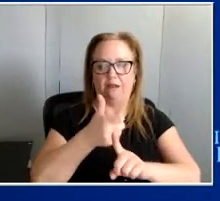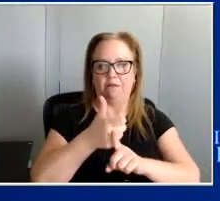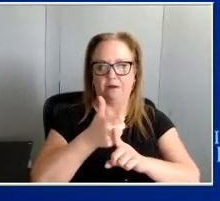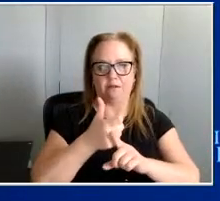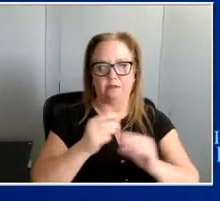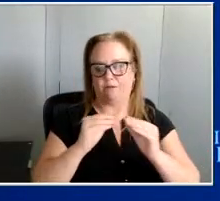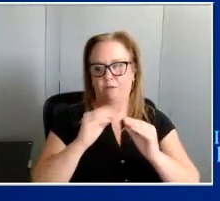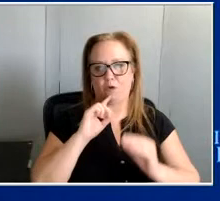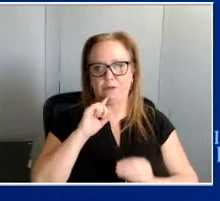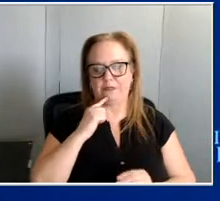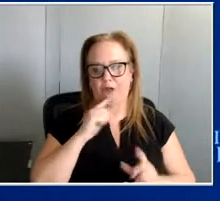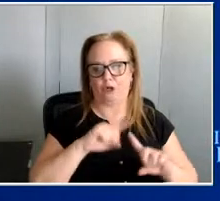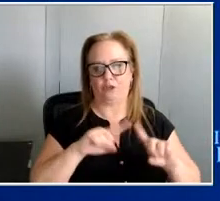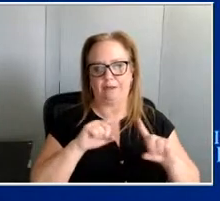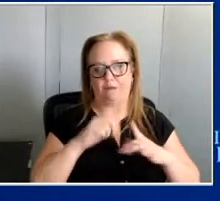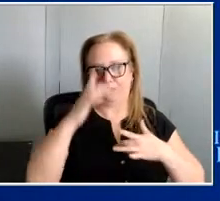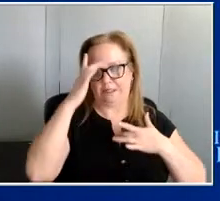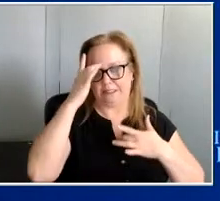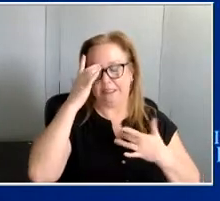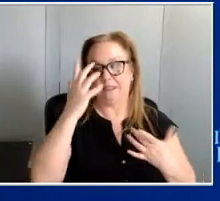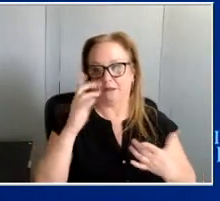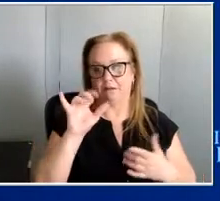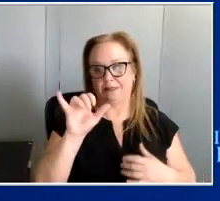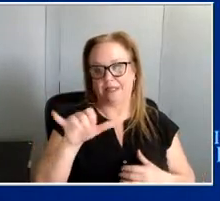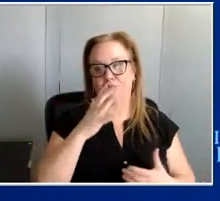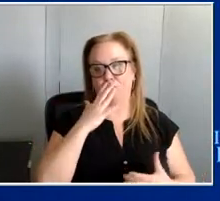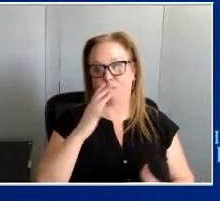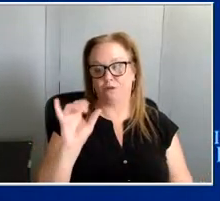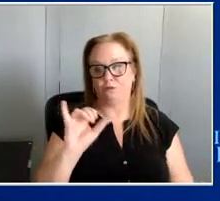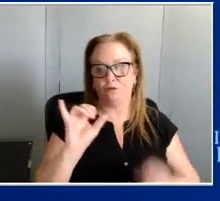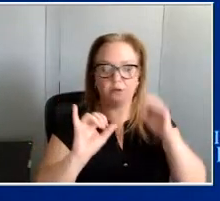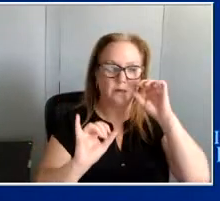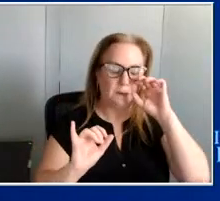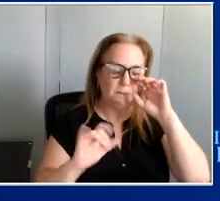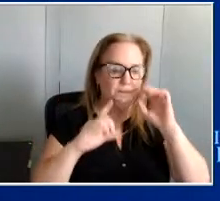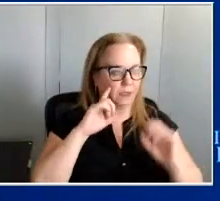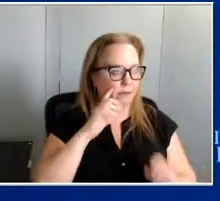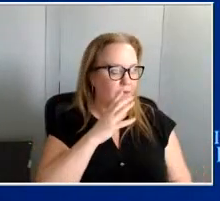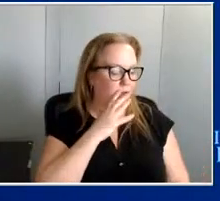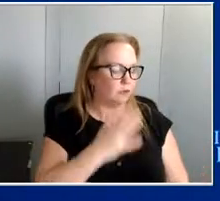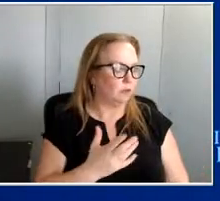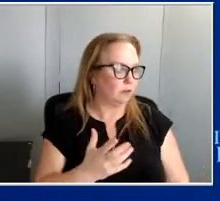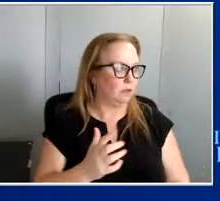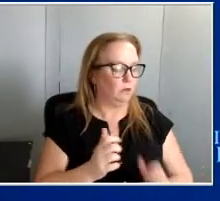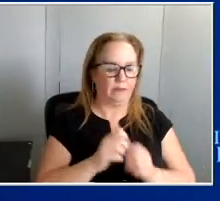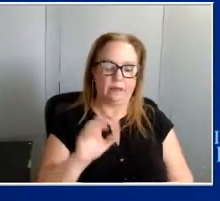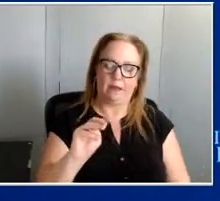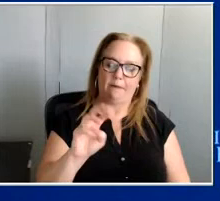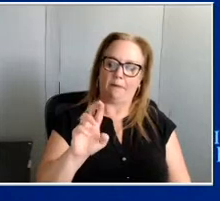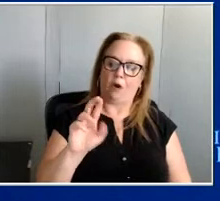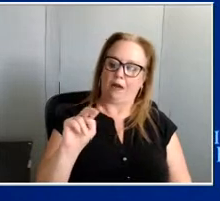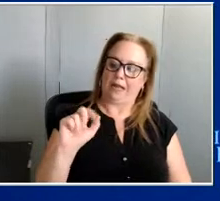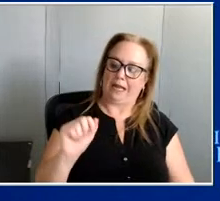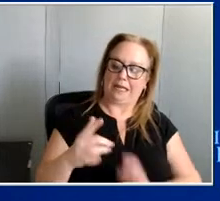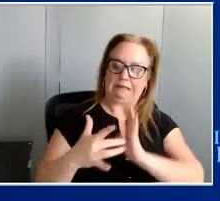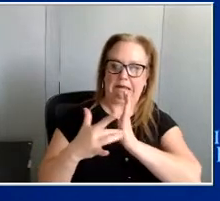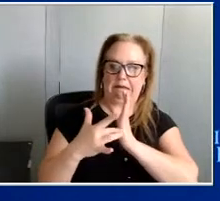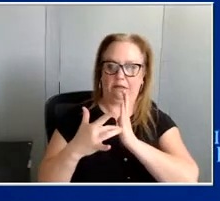severe or different disease, so that is always good as well. And so I think that's good, and I think with the mRNA technology, we do have